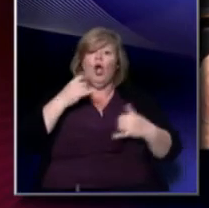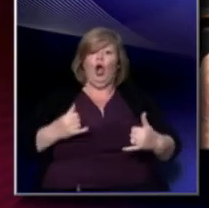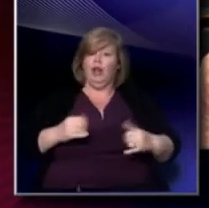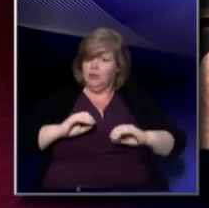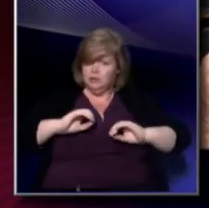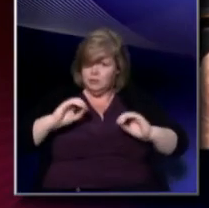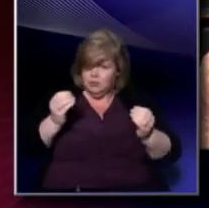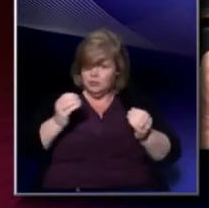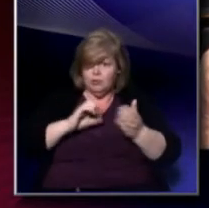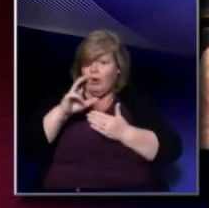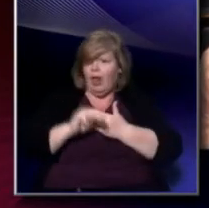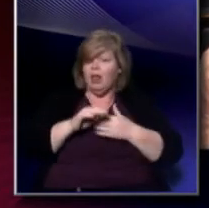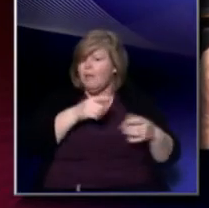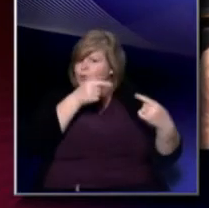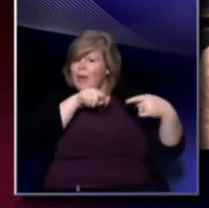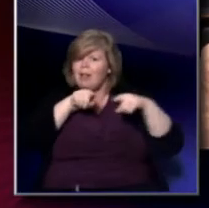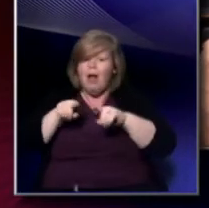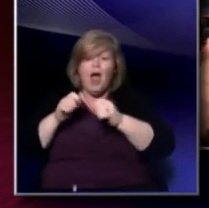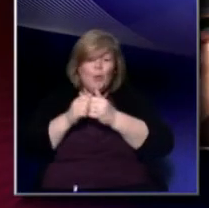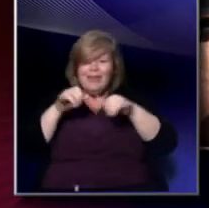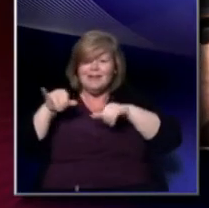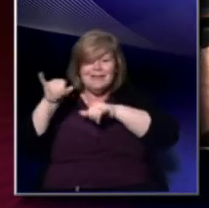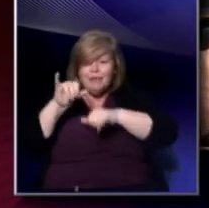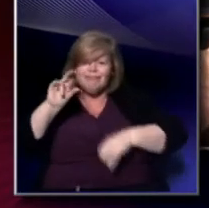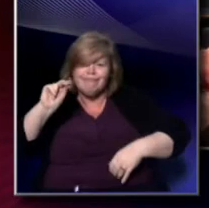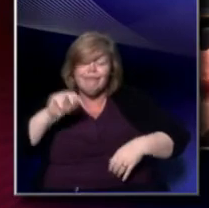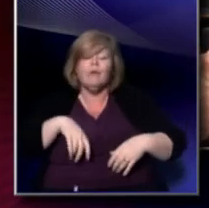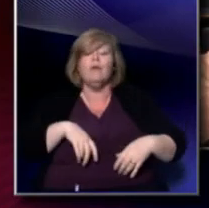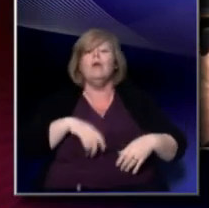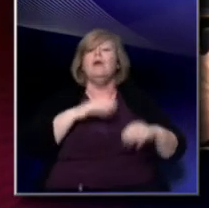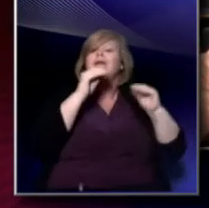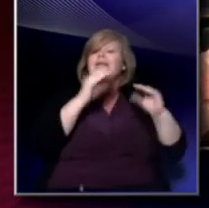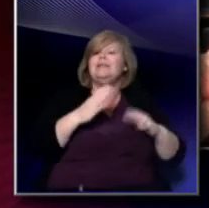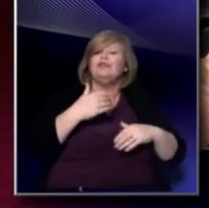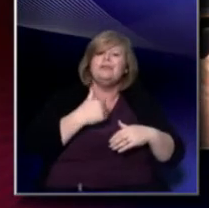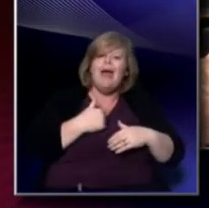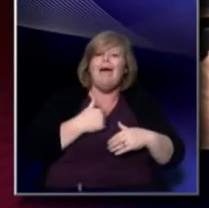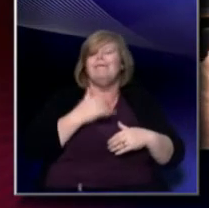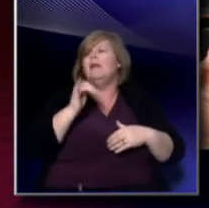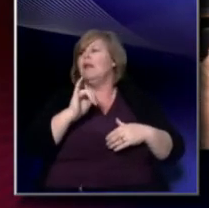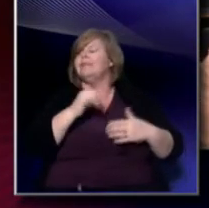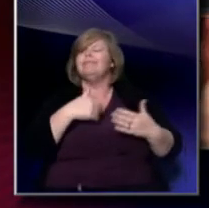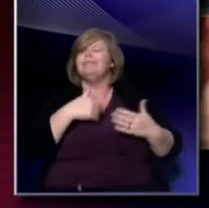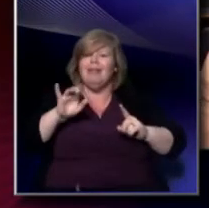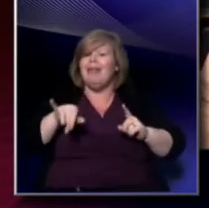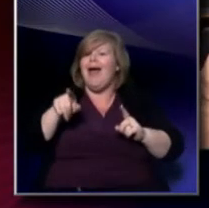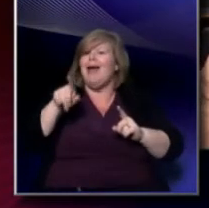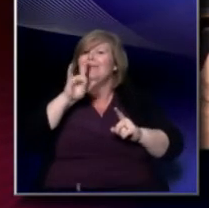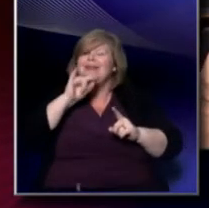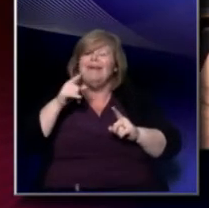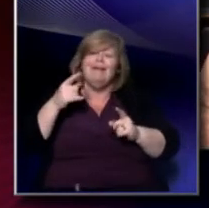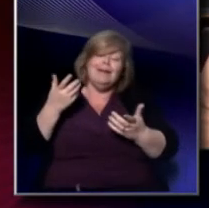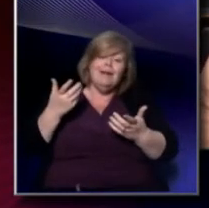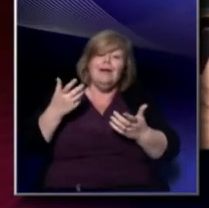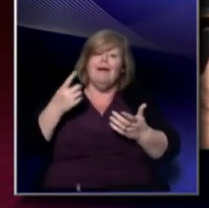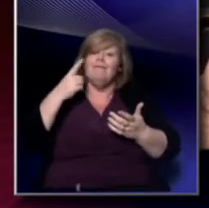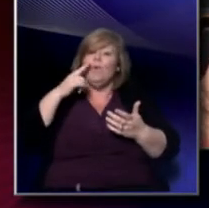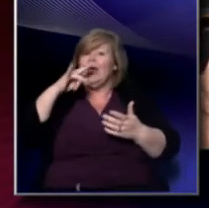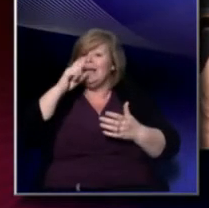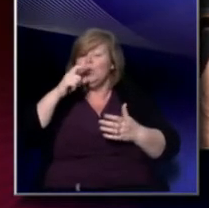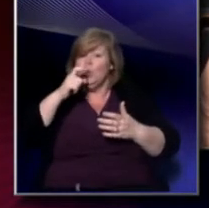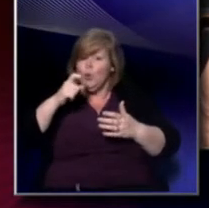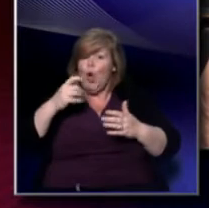the teachers kind of have a pacing guide based on beyond textbooks that they can use, are at grade level, which